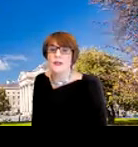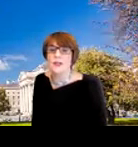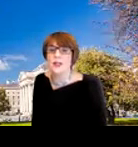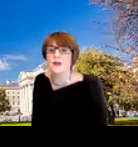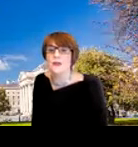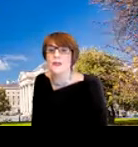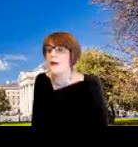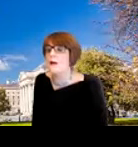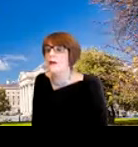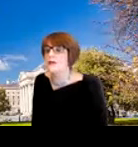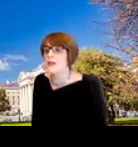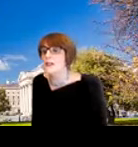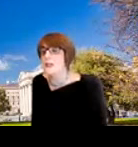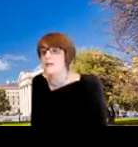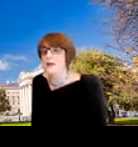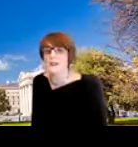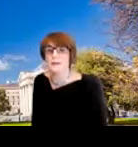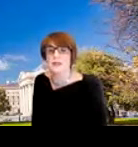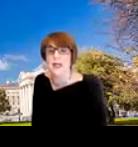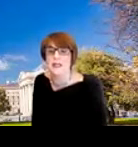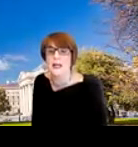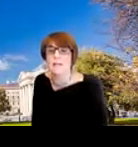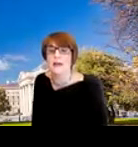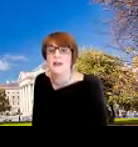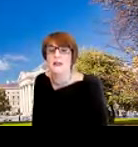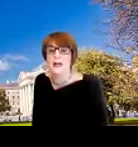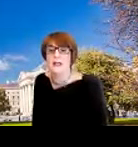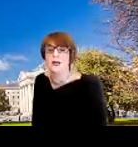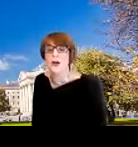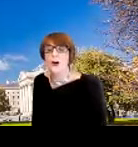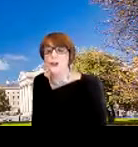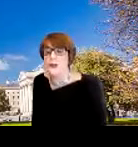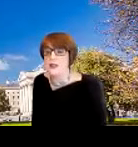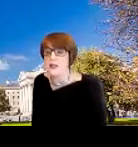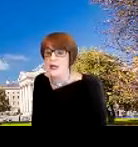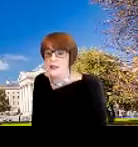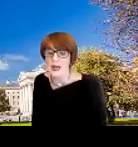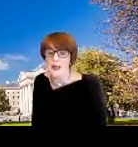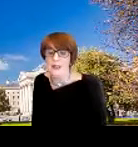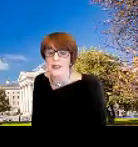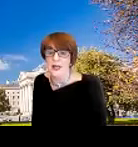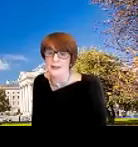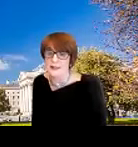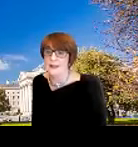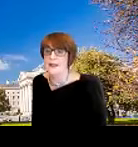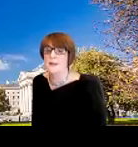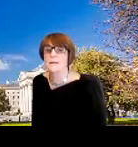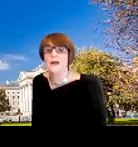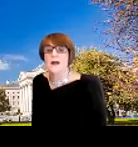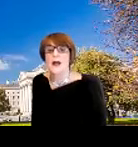can see here that about 19.6% had a medical test or screening test